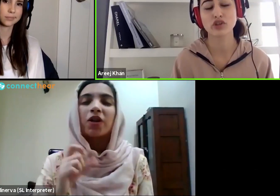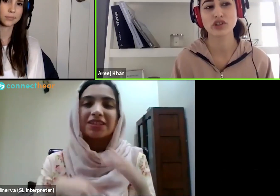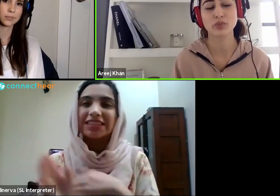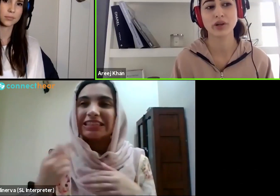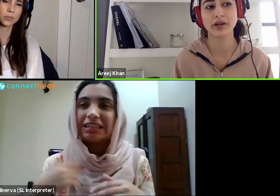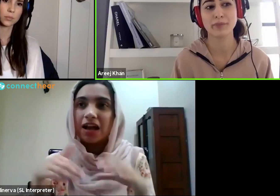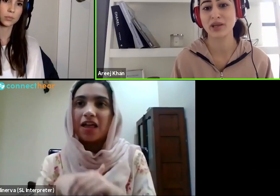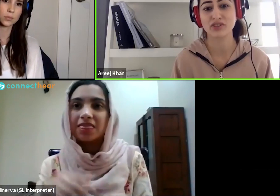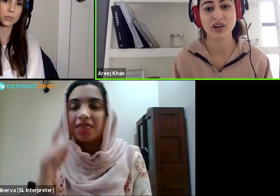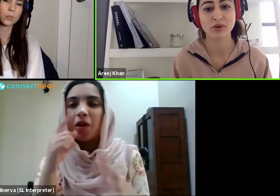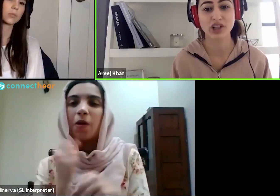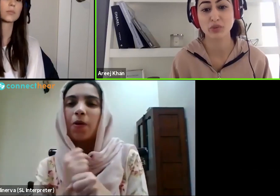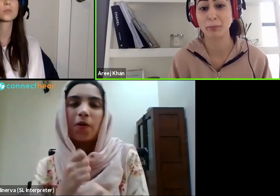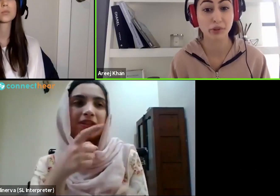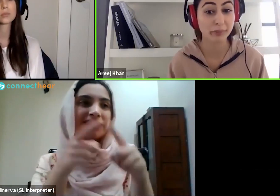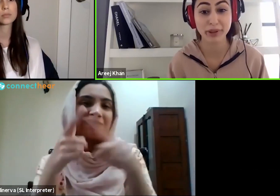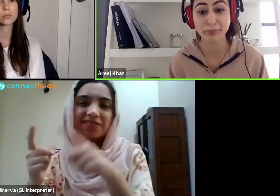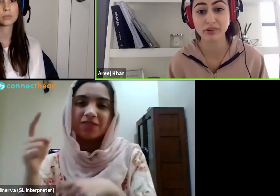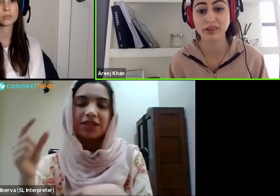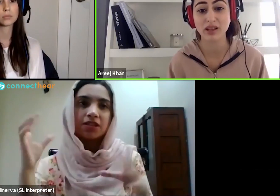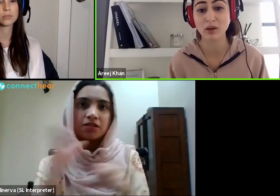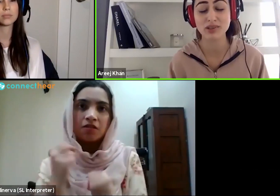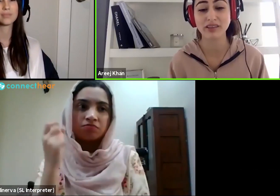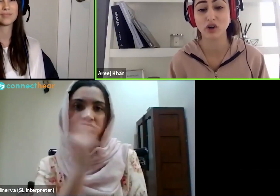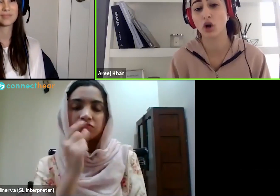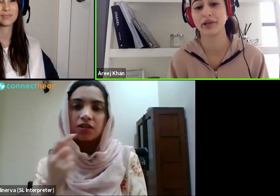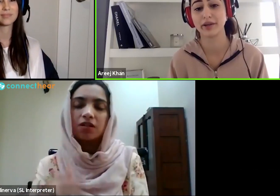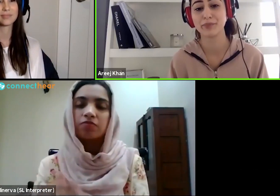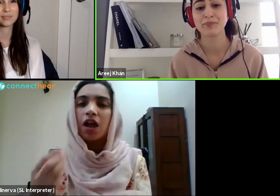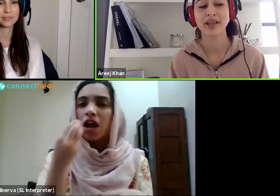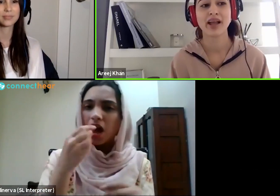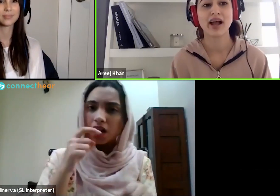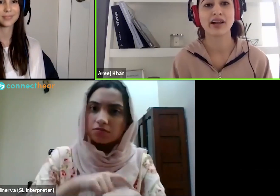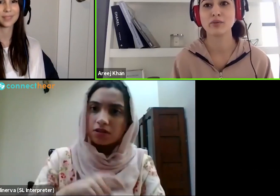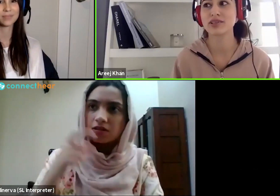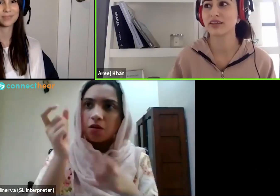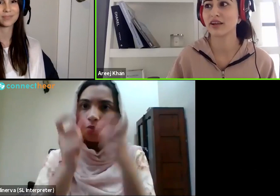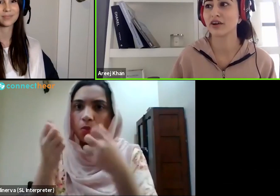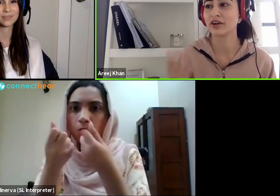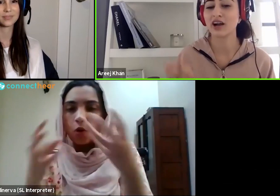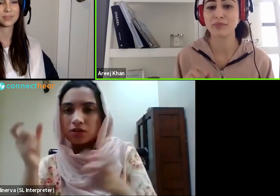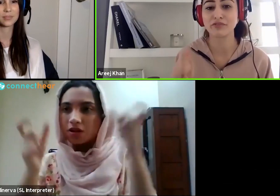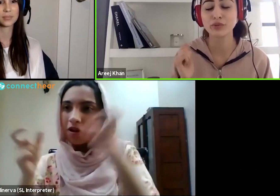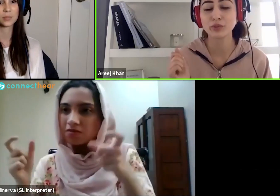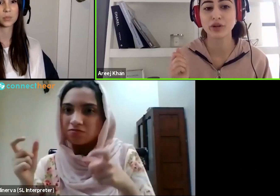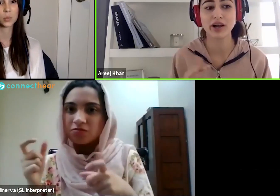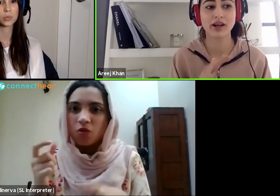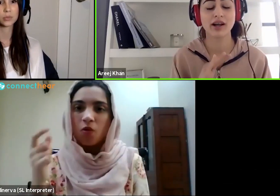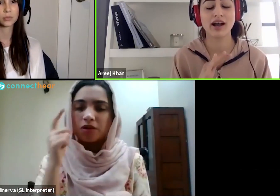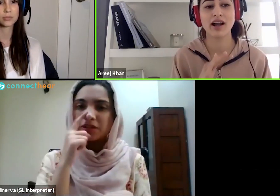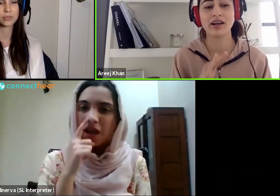would just want to mess around. They just want to bully people. That was like their hobby. And I would sit there and have my